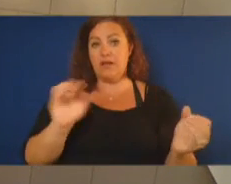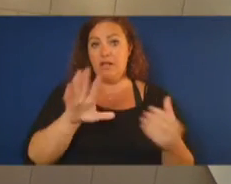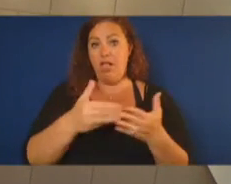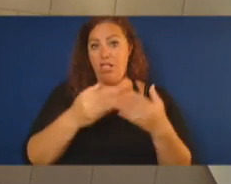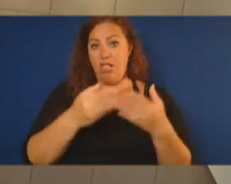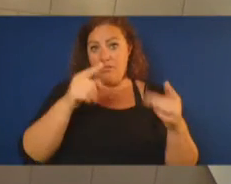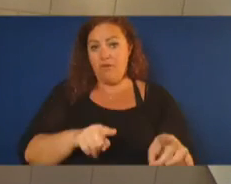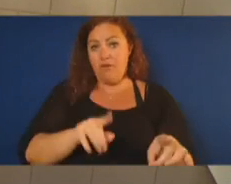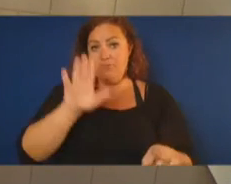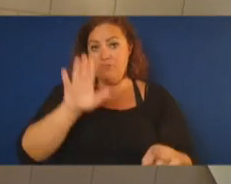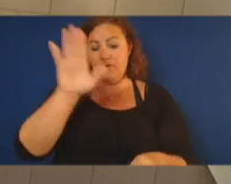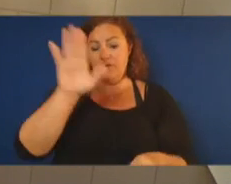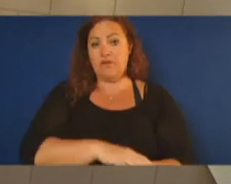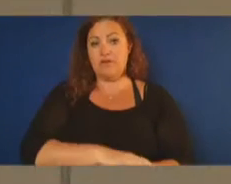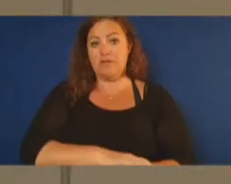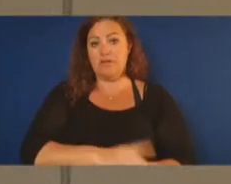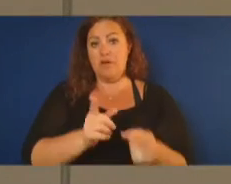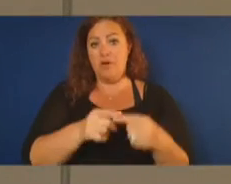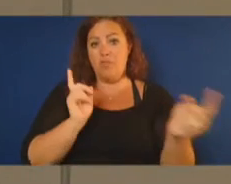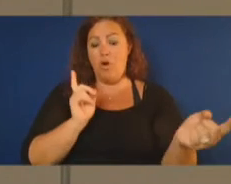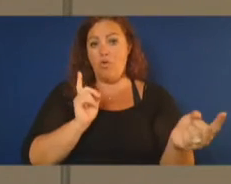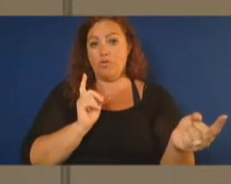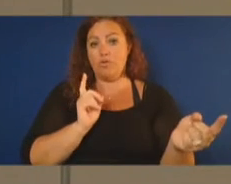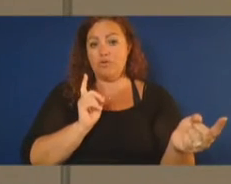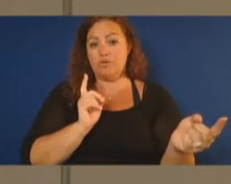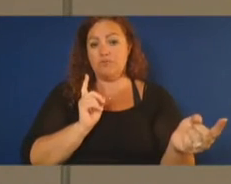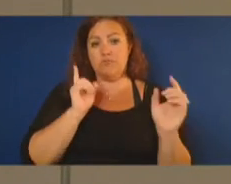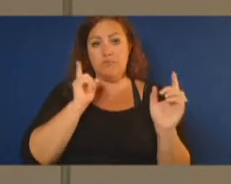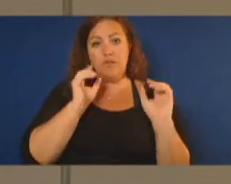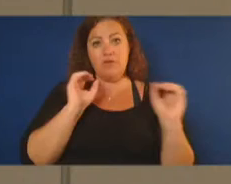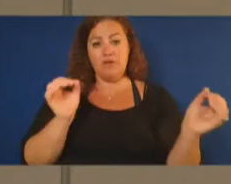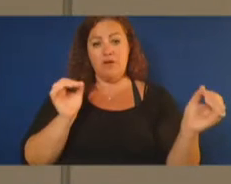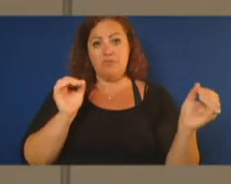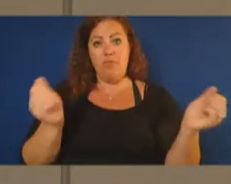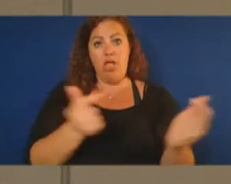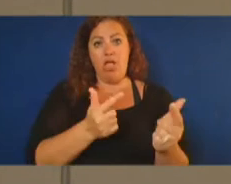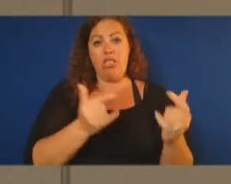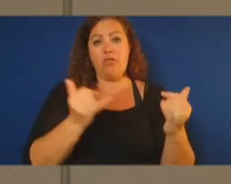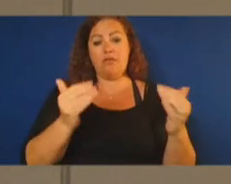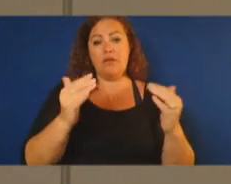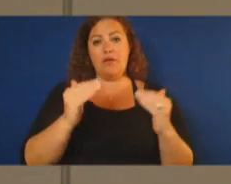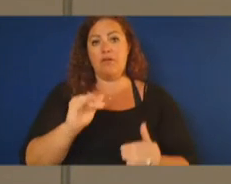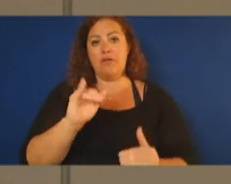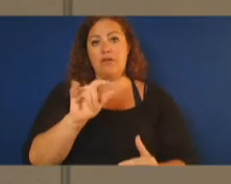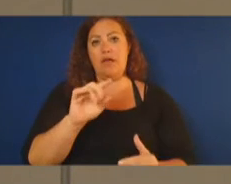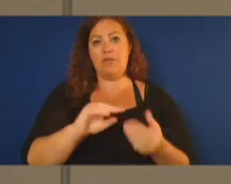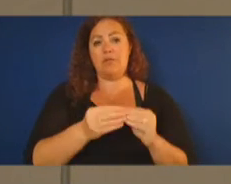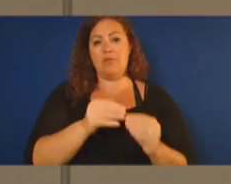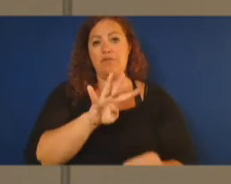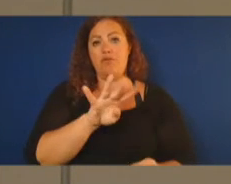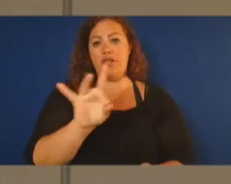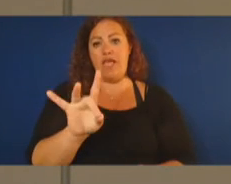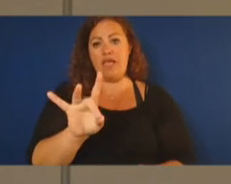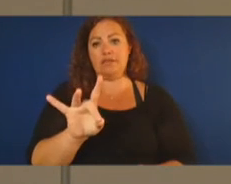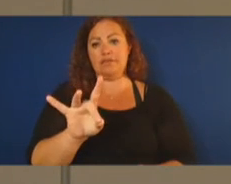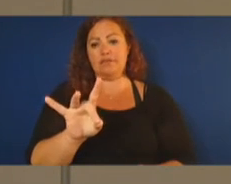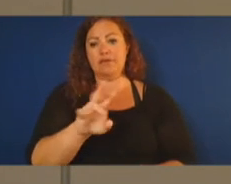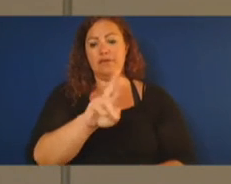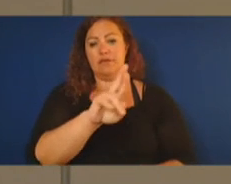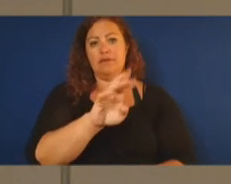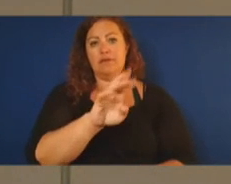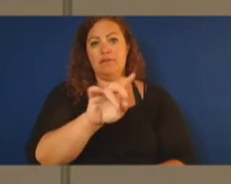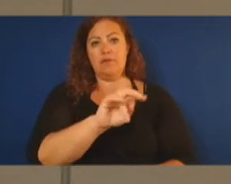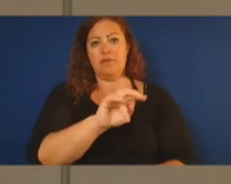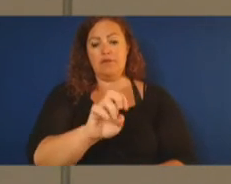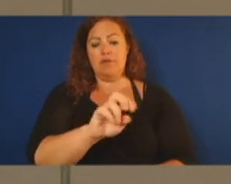raise your hand any opposed thank you none that is unanimous we will move on to item number 48 res zoning petition